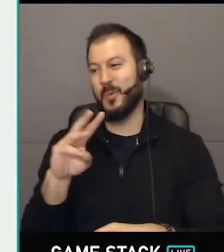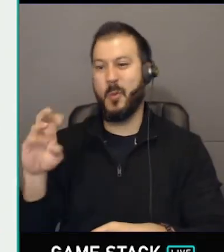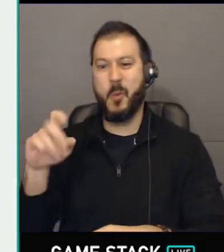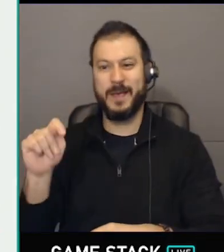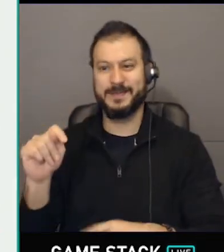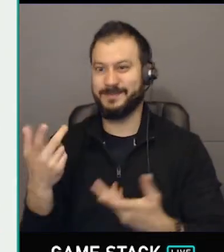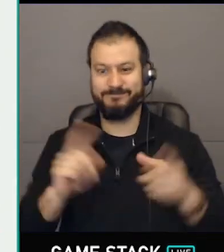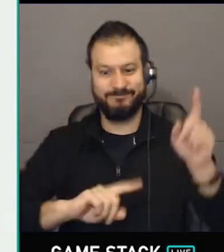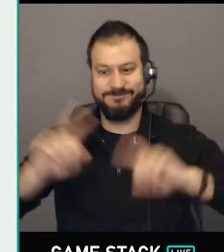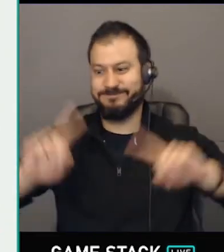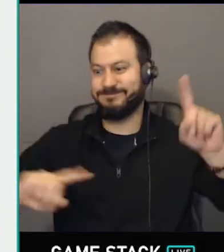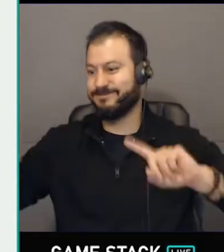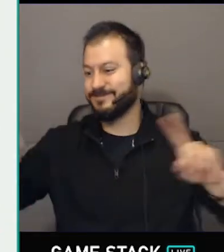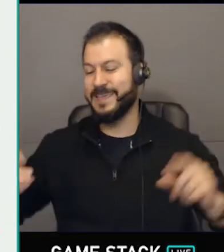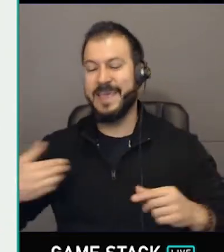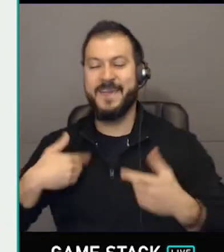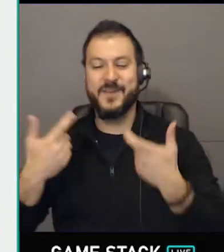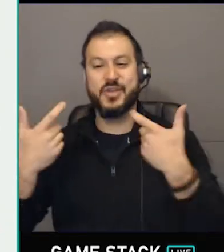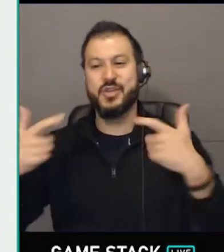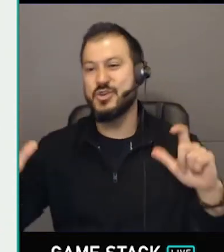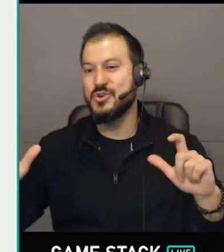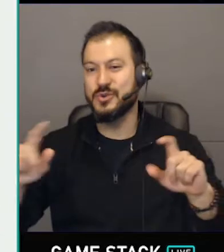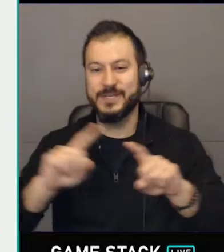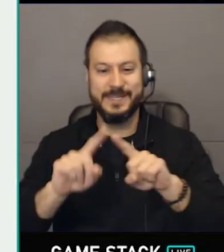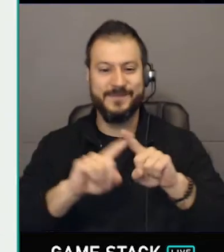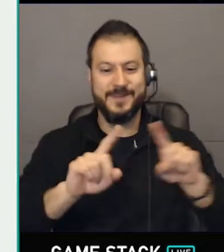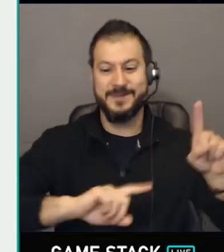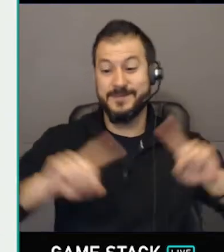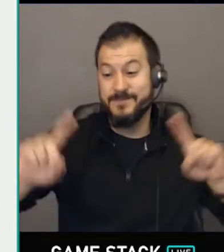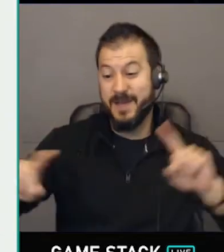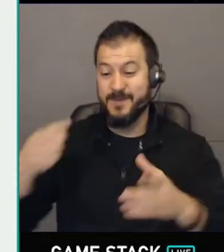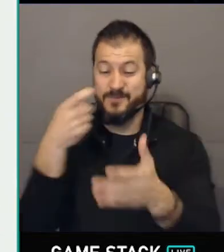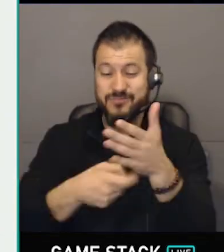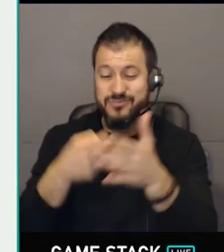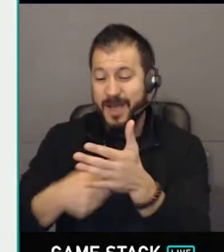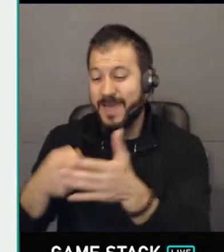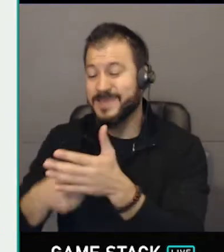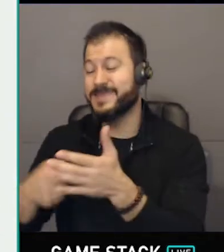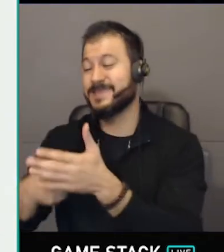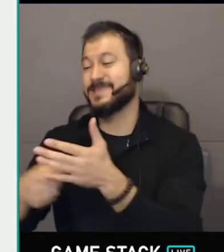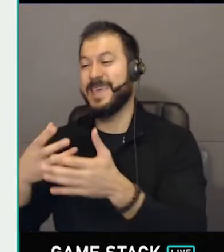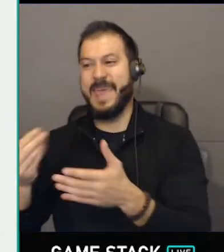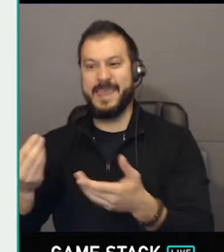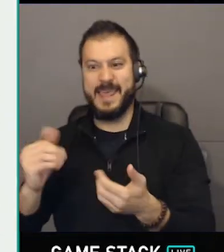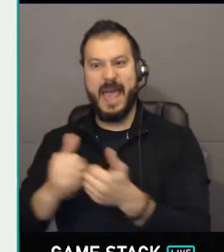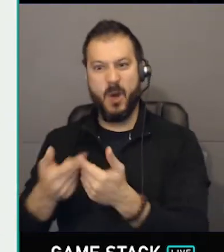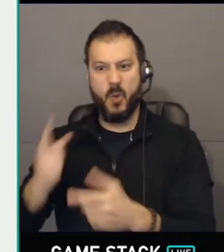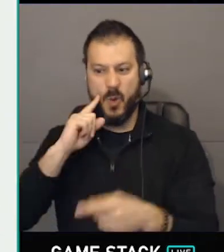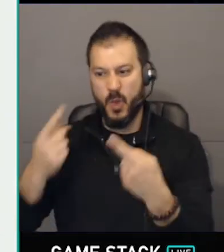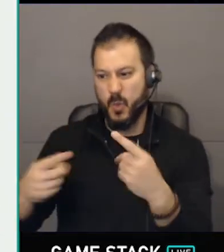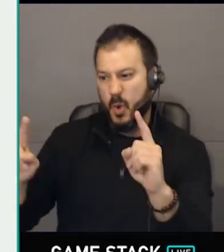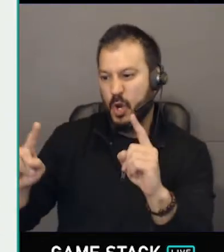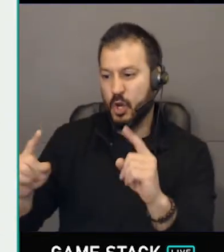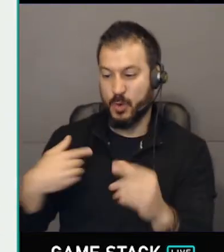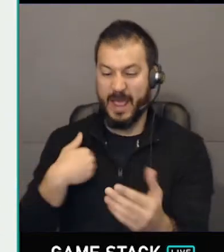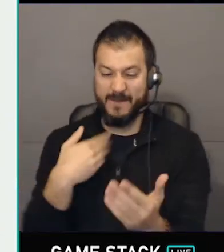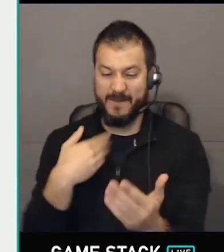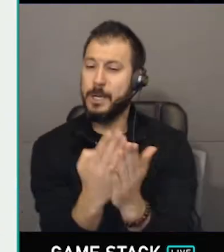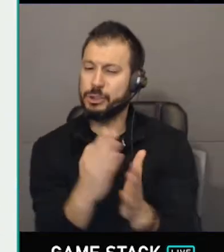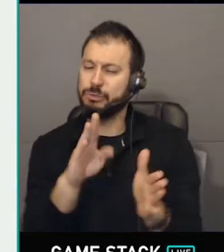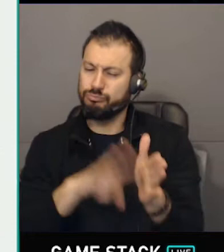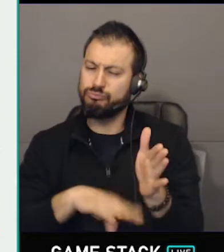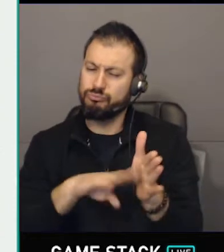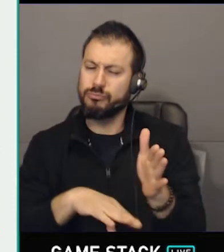displays have a huge dynamic range of price and performance, no pun intended. You can have a budget HDR monitor that barely